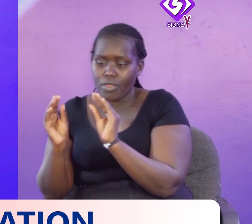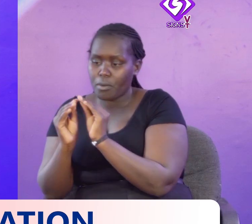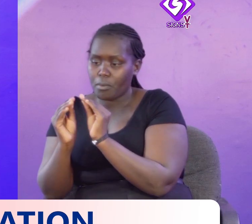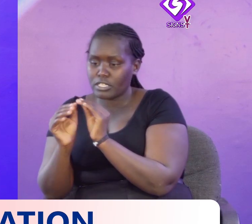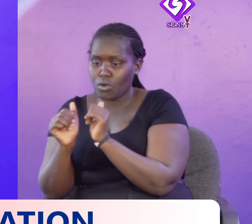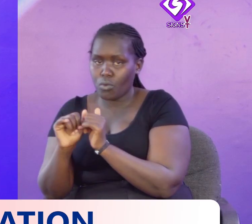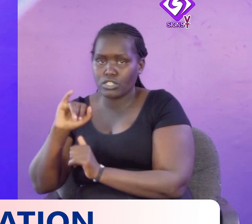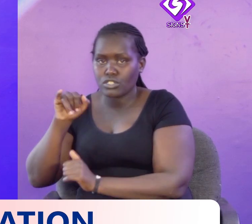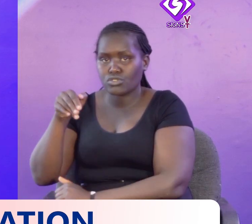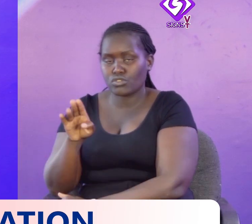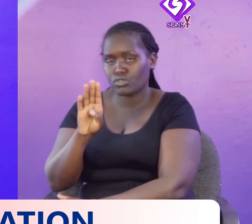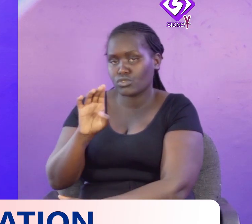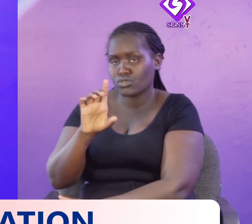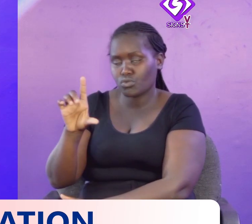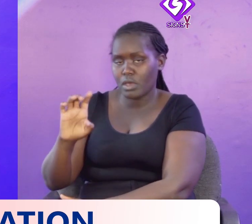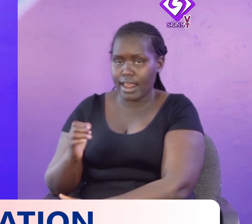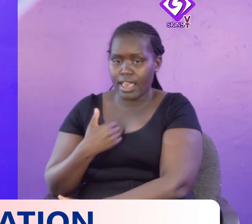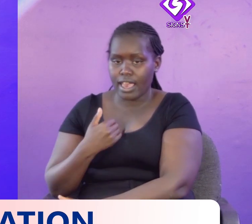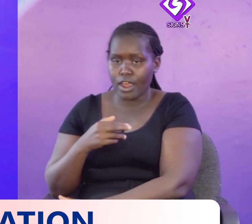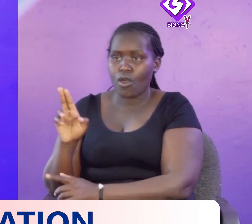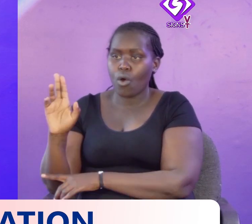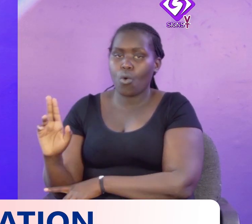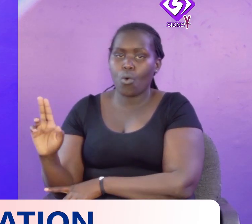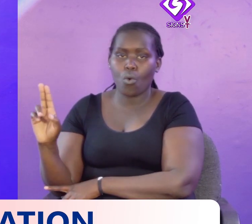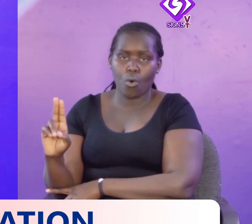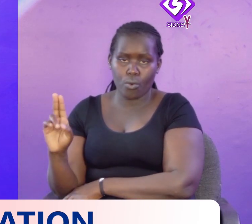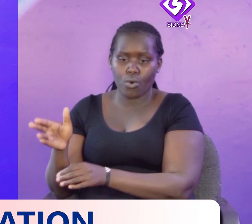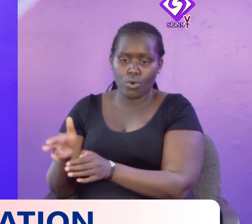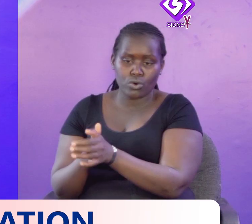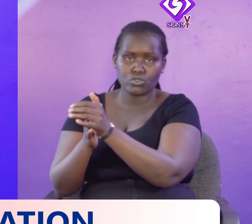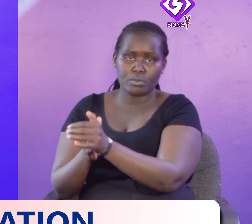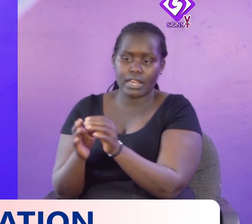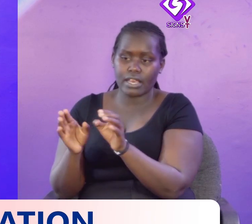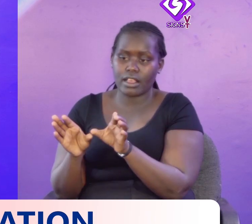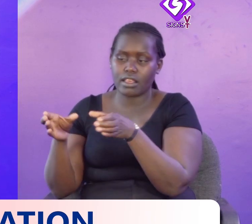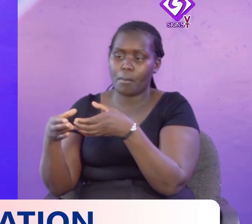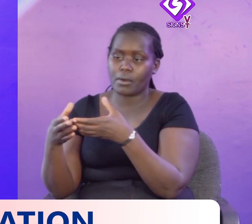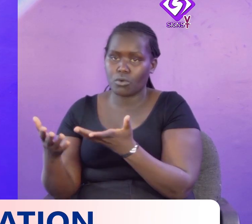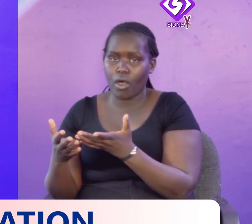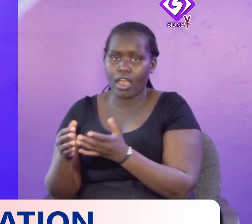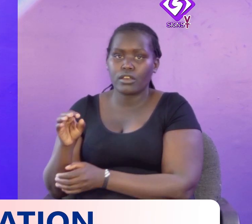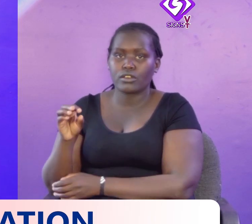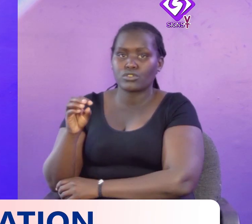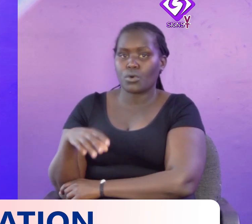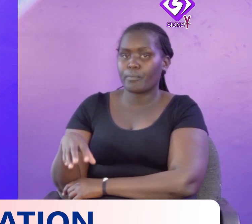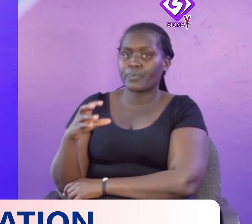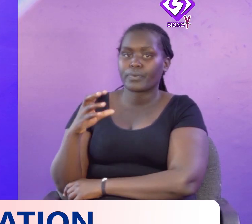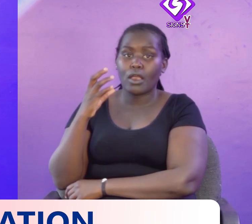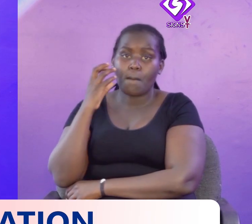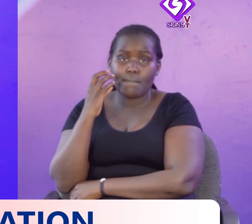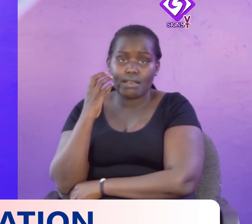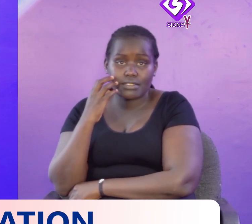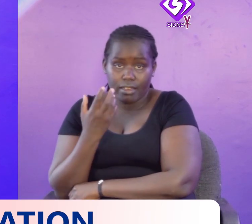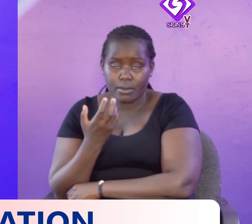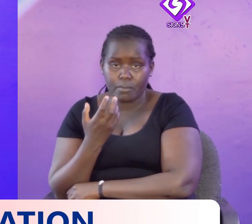day? Uhuru Kenyatta seems to be leaving the Jubilee Party to Matiang'i. That is in public domain.